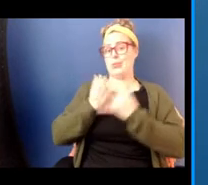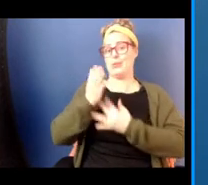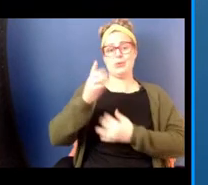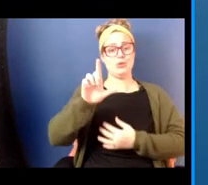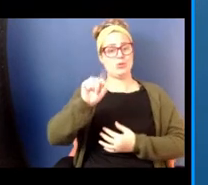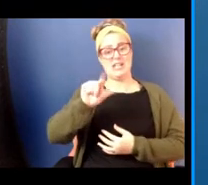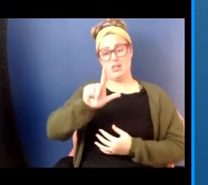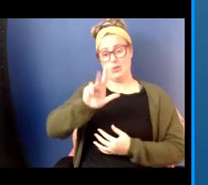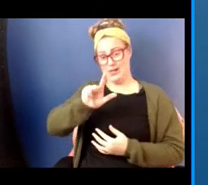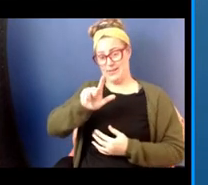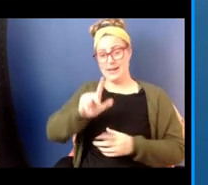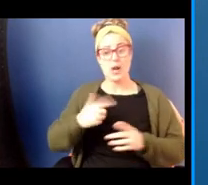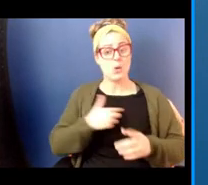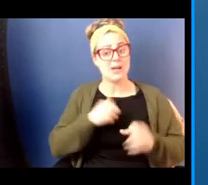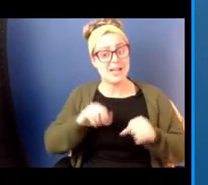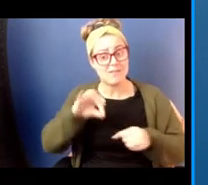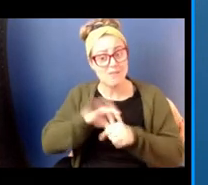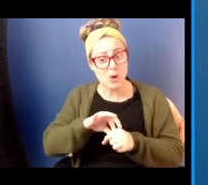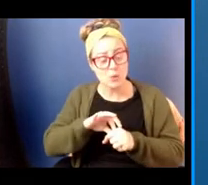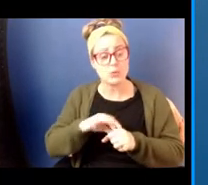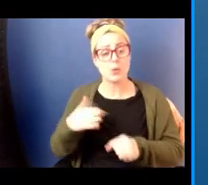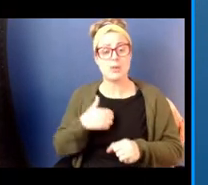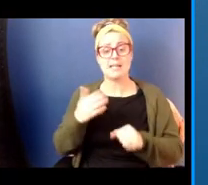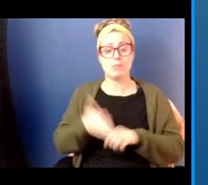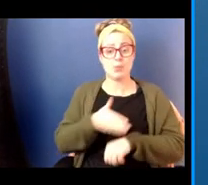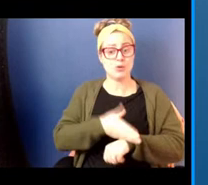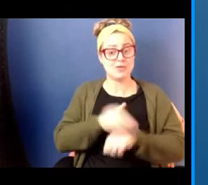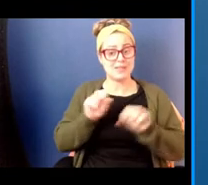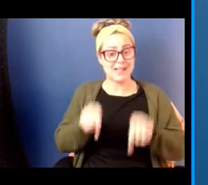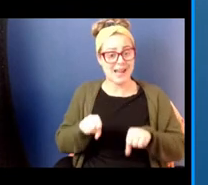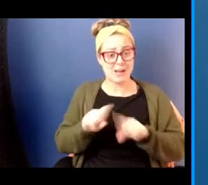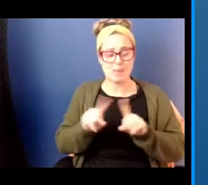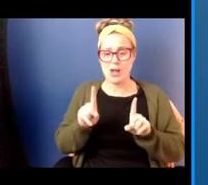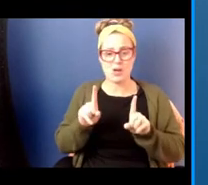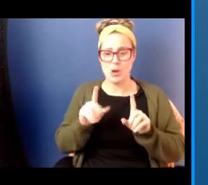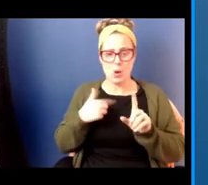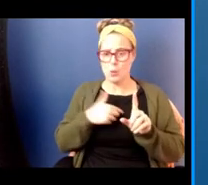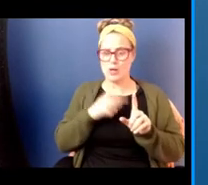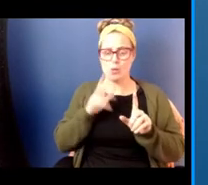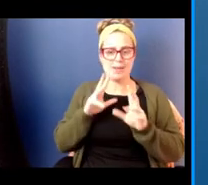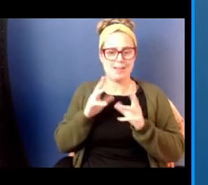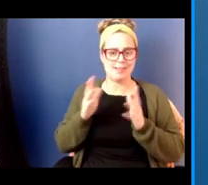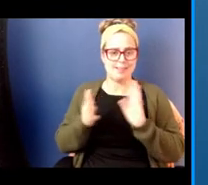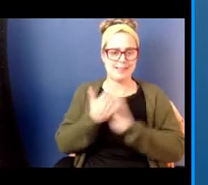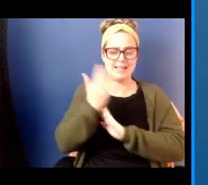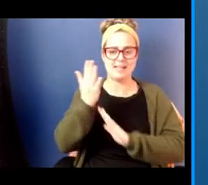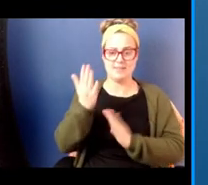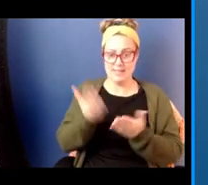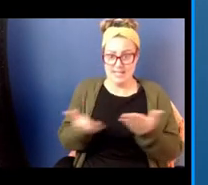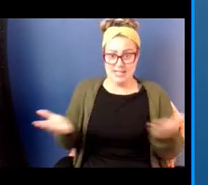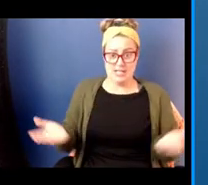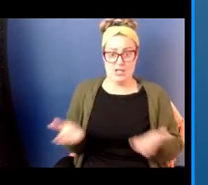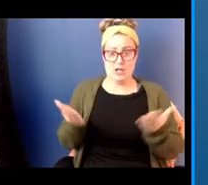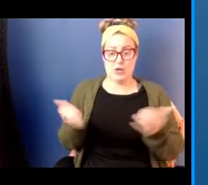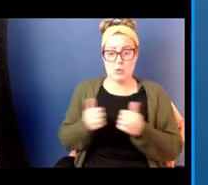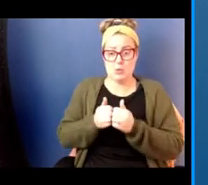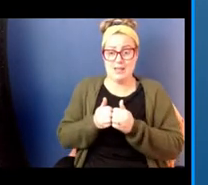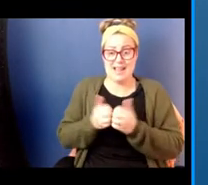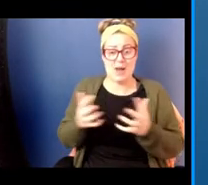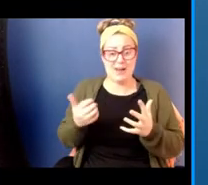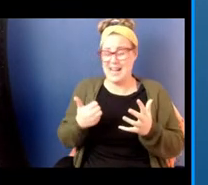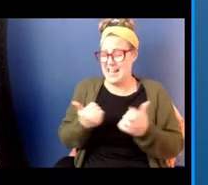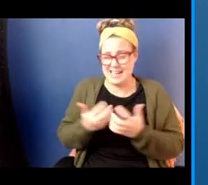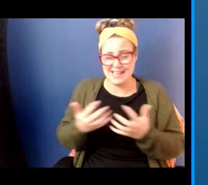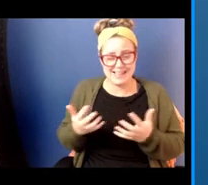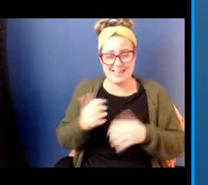calendar but we will leave here with nothing settled I say this not to attempt to Bluster or imply a threat to